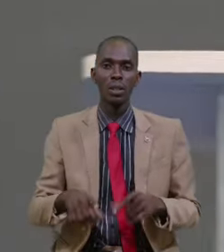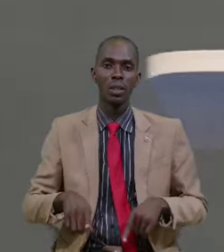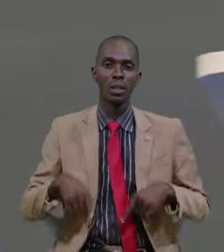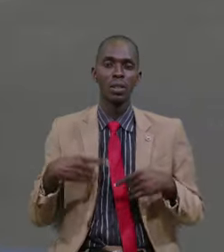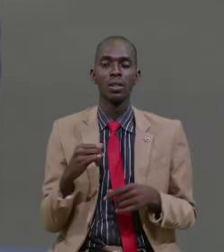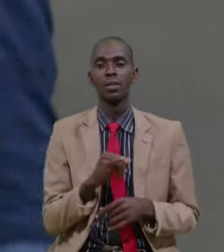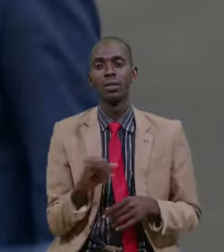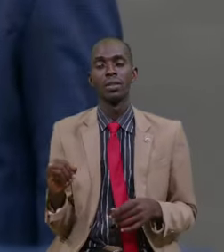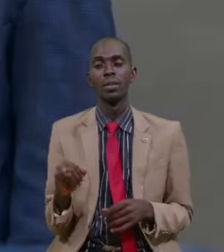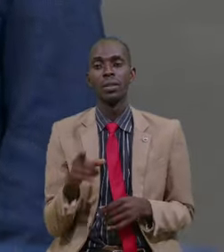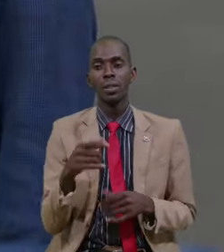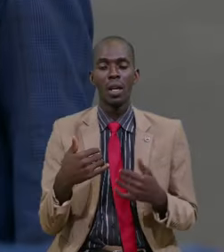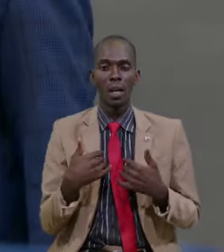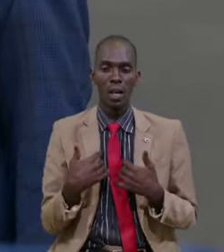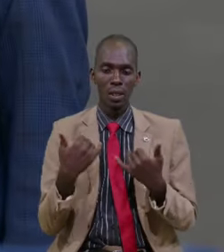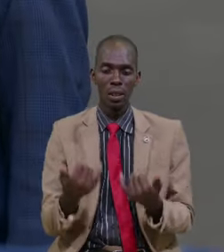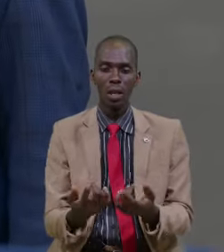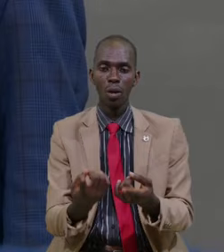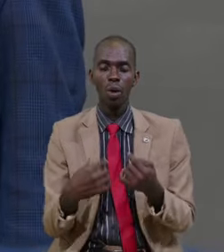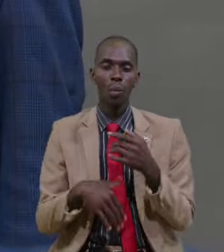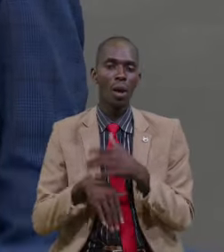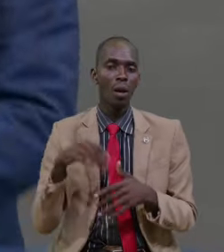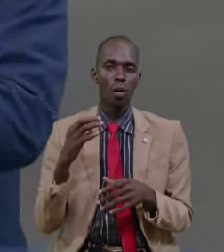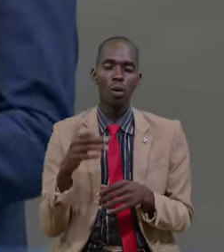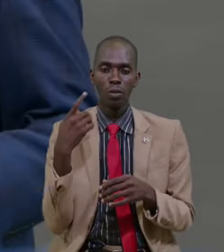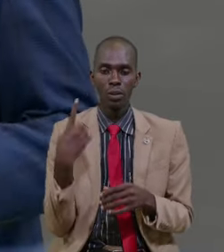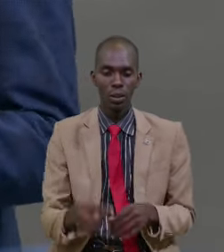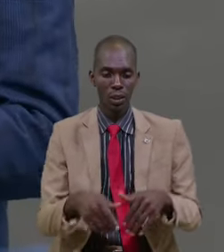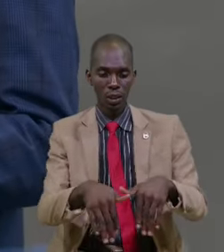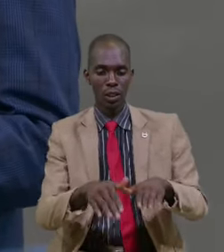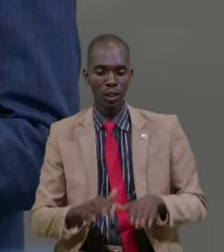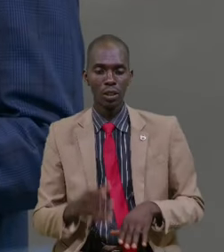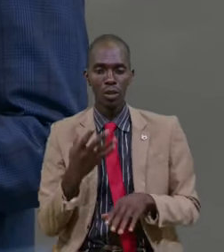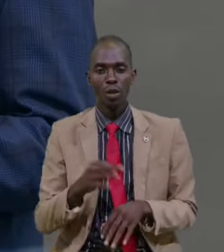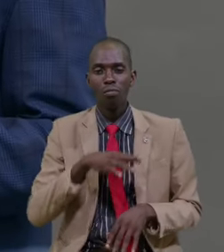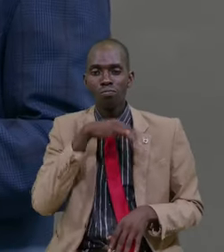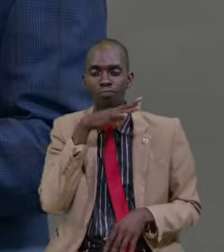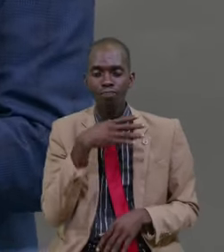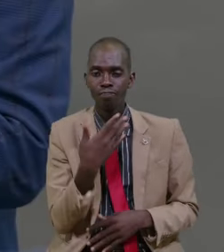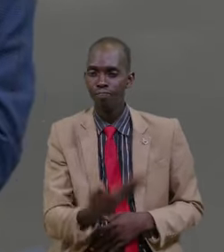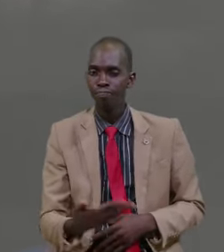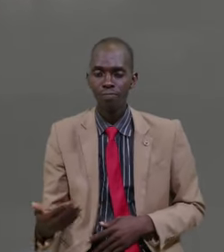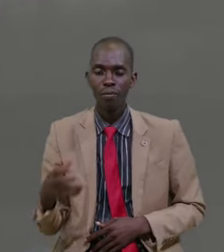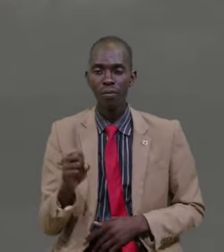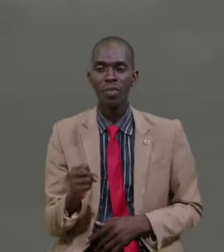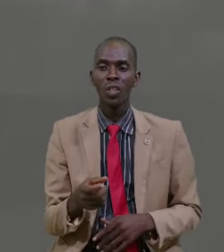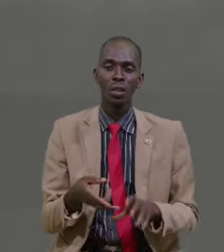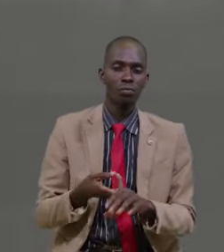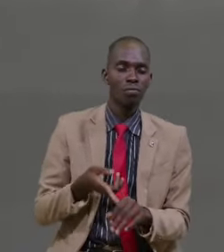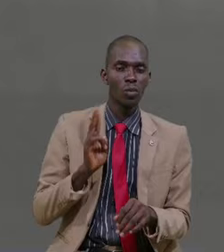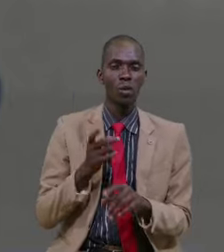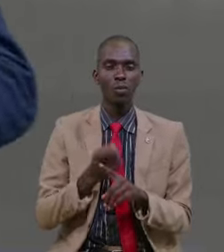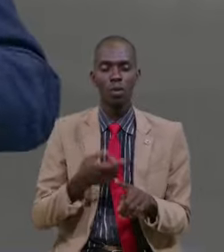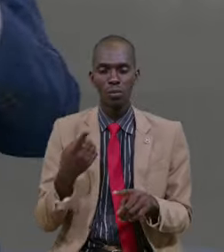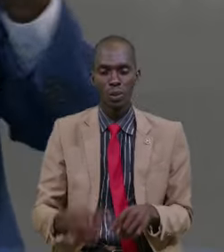come out of the grave of corruption. He has come out of the grave of